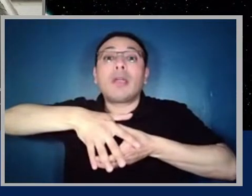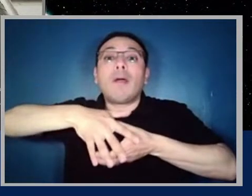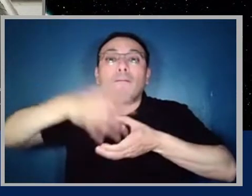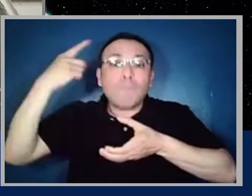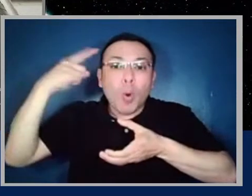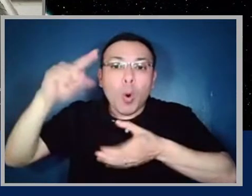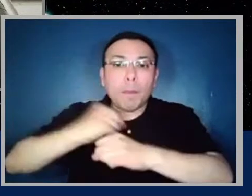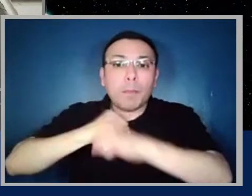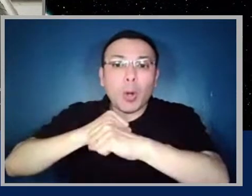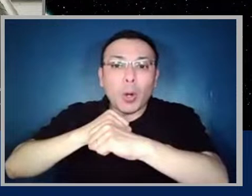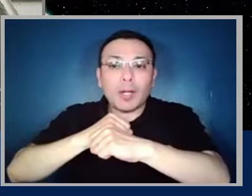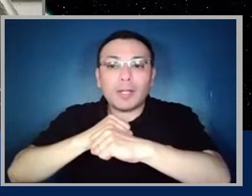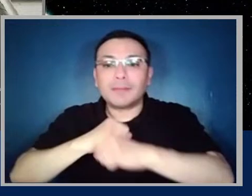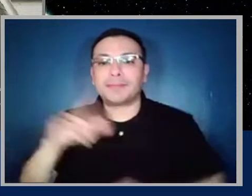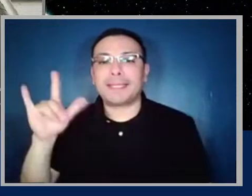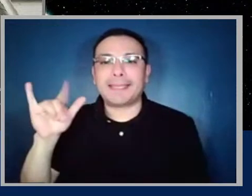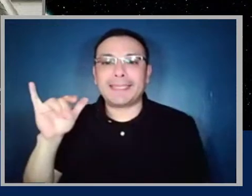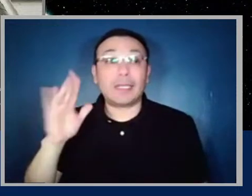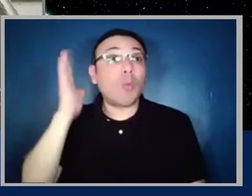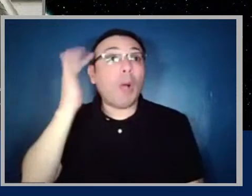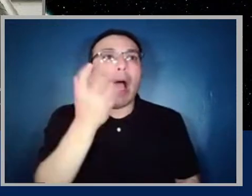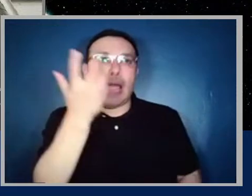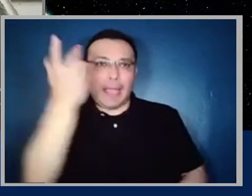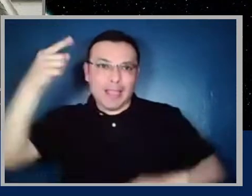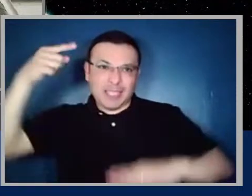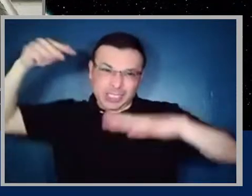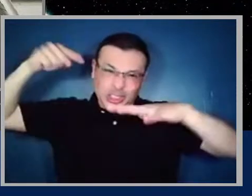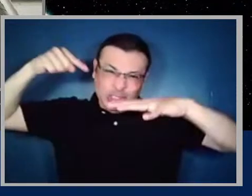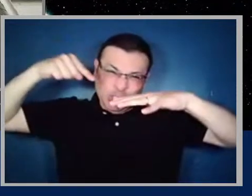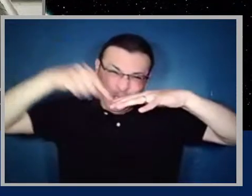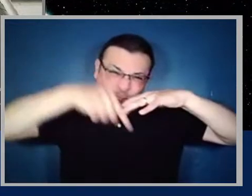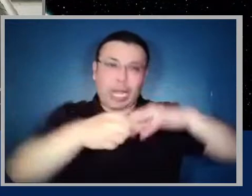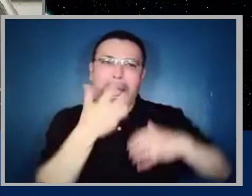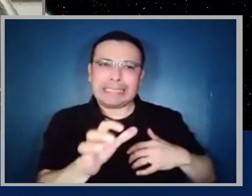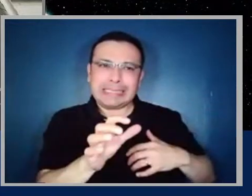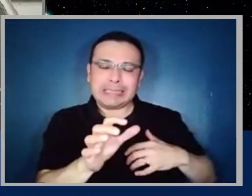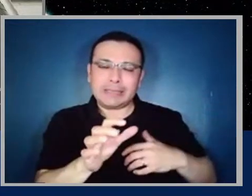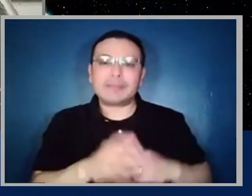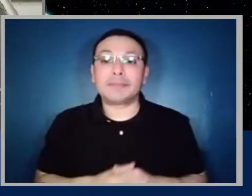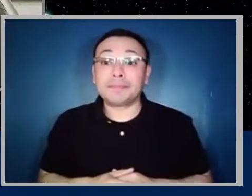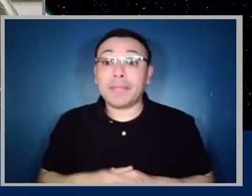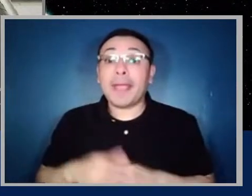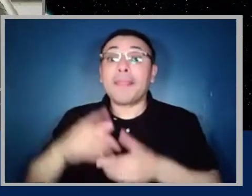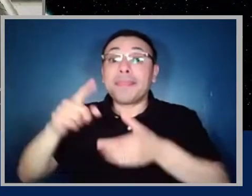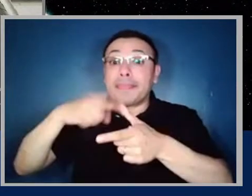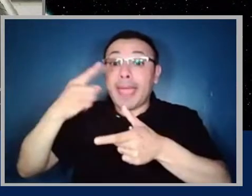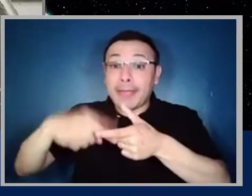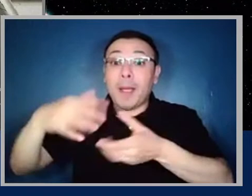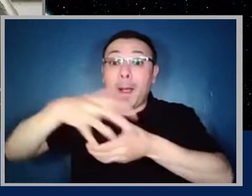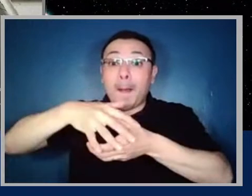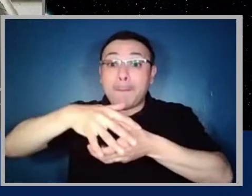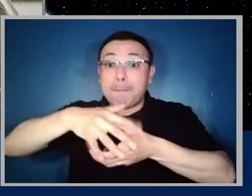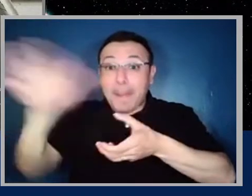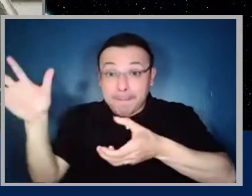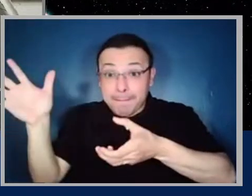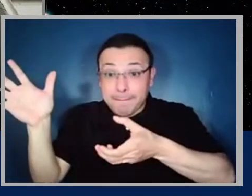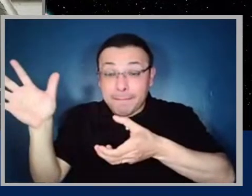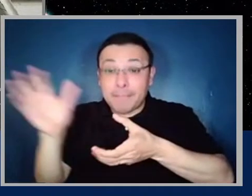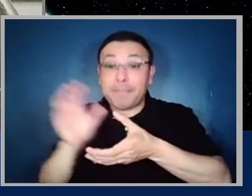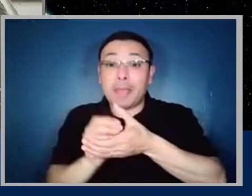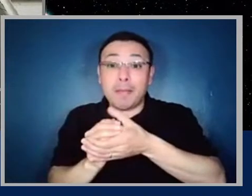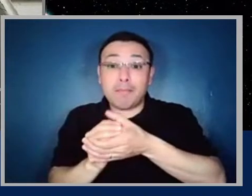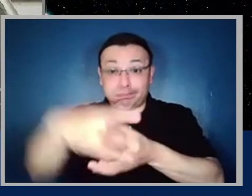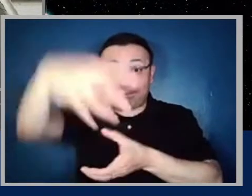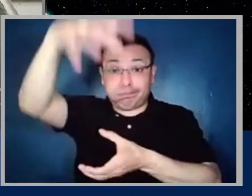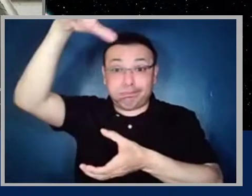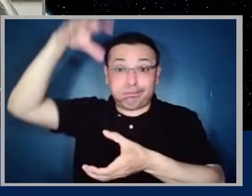from the heat of reentry. And then you need to get all that stuff out of the way so your chutes can release cleanly, right? Yes. It's very